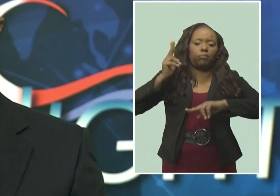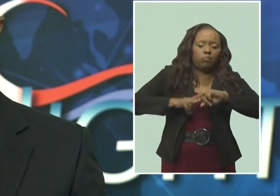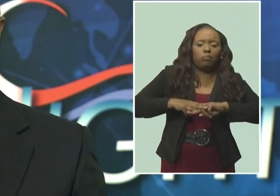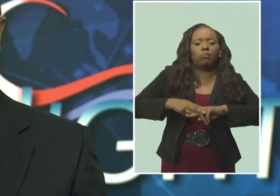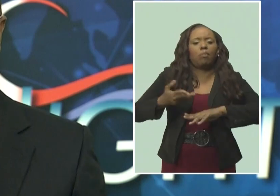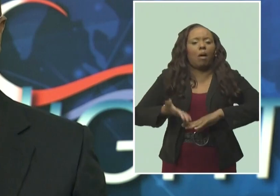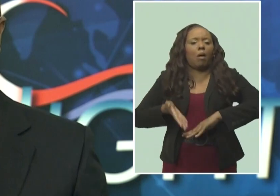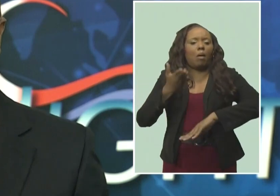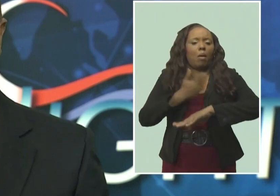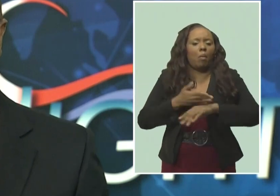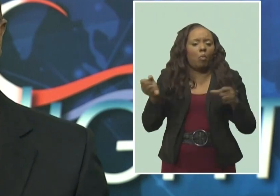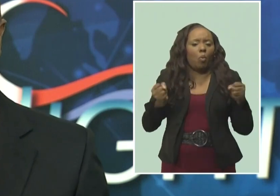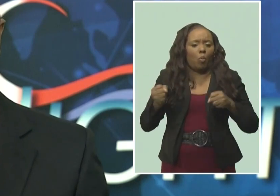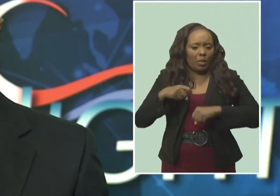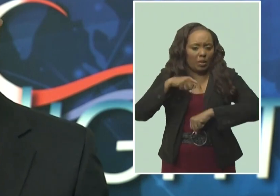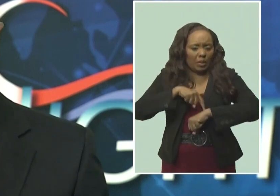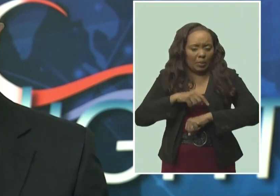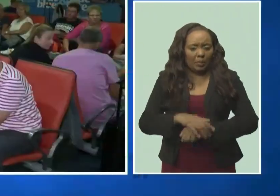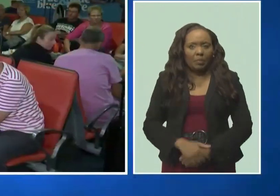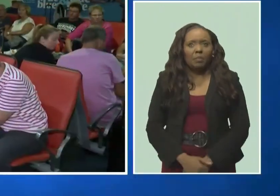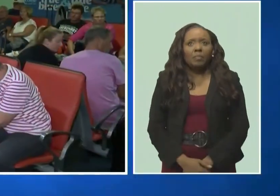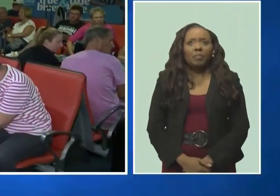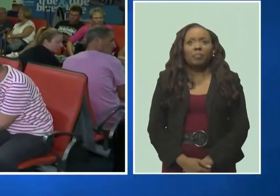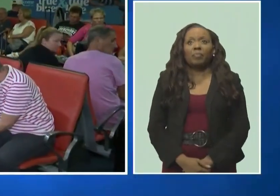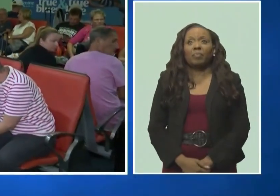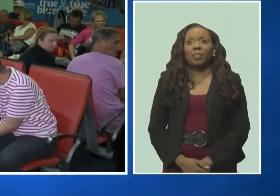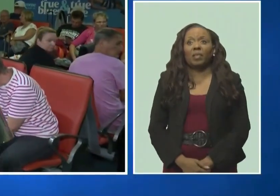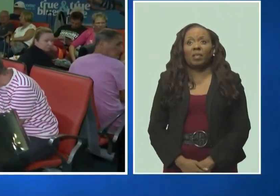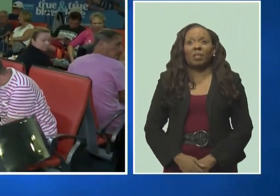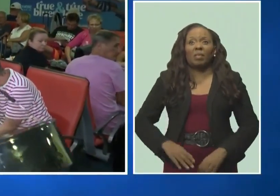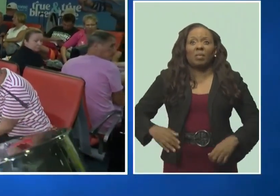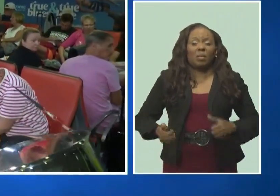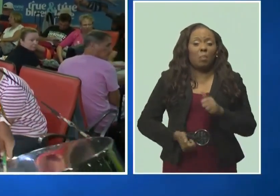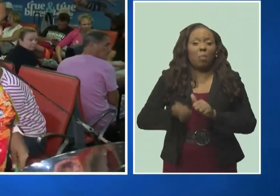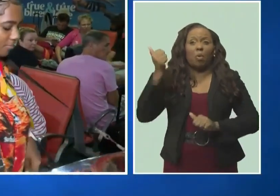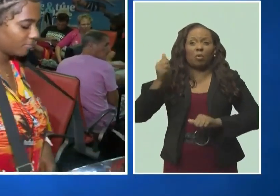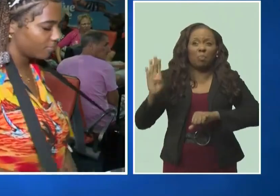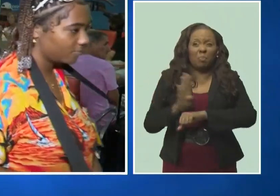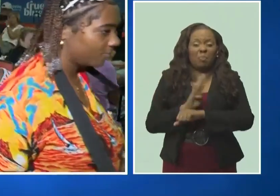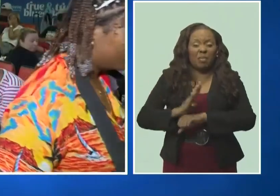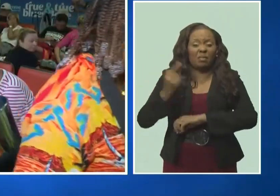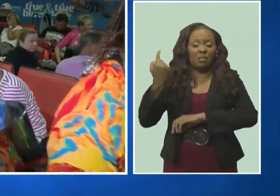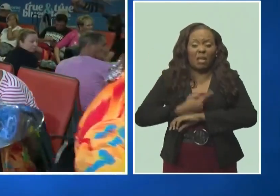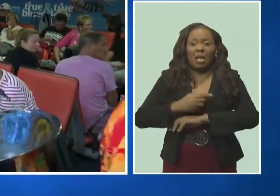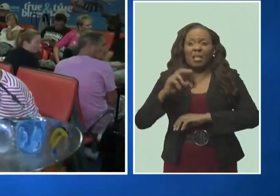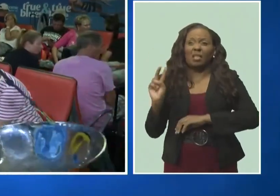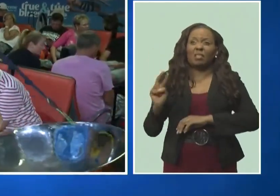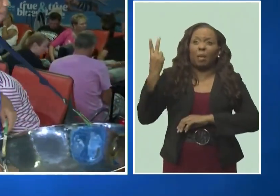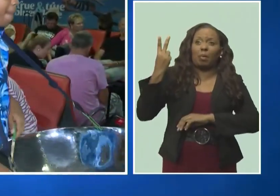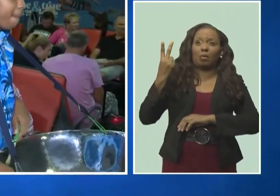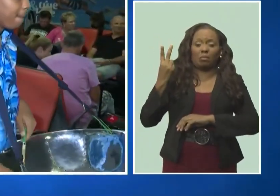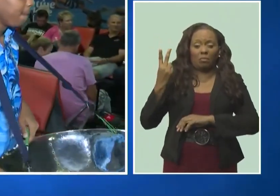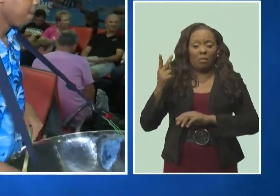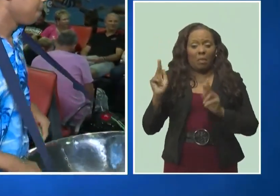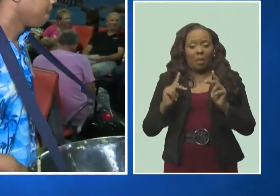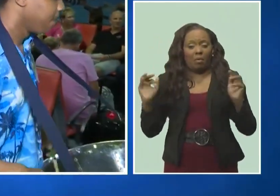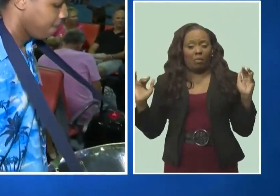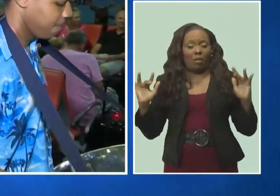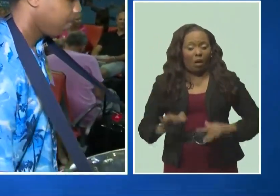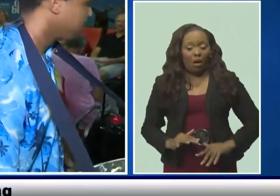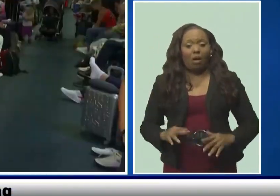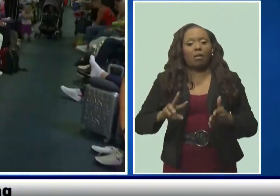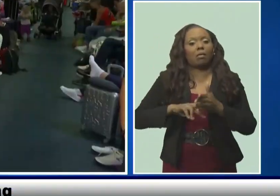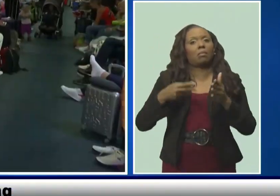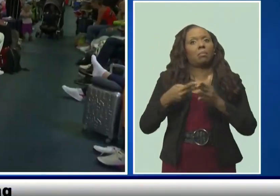has that story. The arrival numbers for the busiest day have doubled, and the officials believe this is a sign the